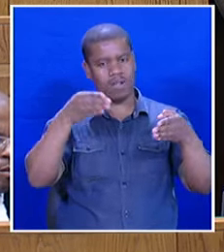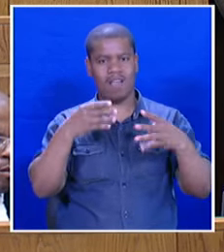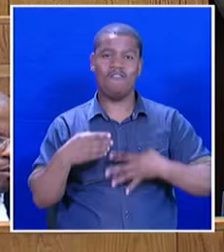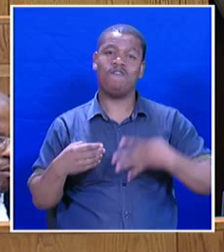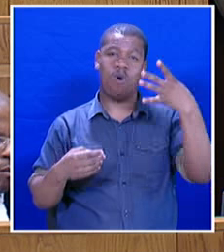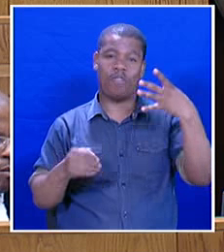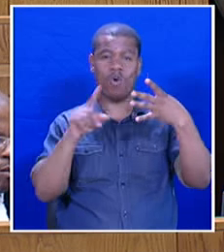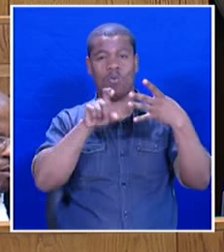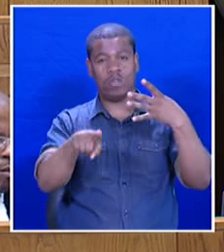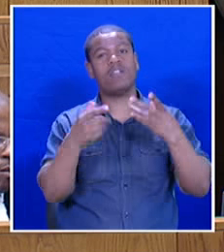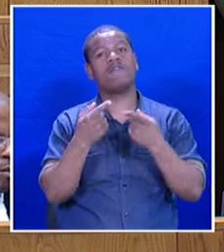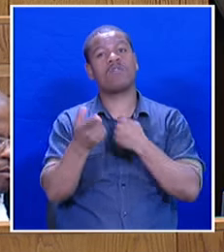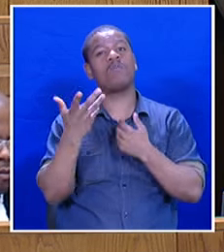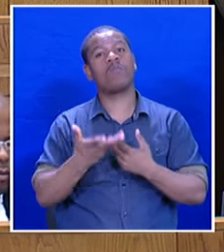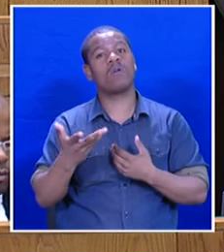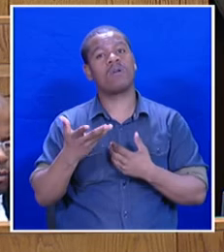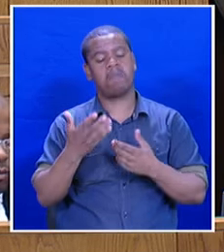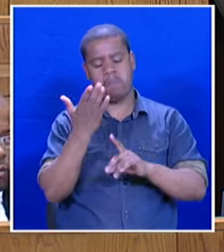Kaula.